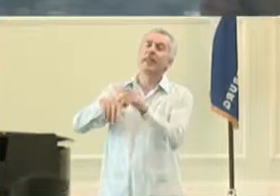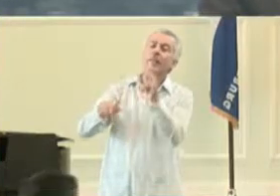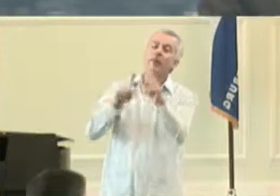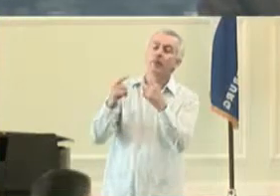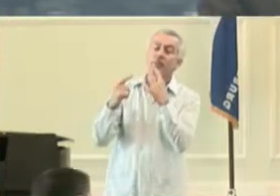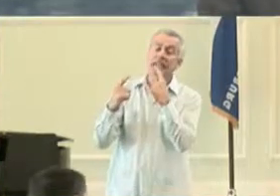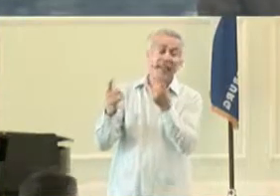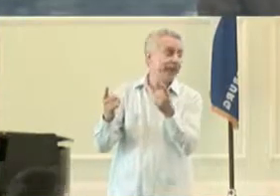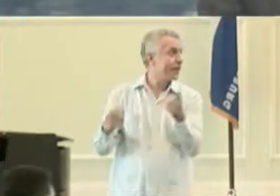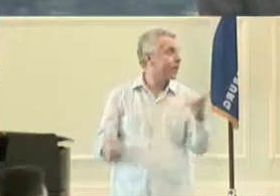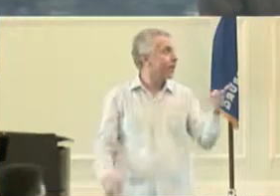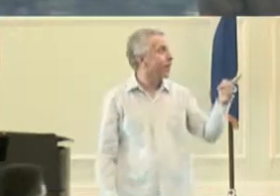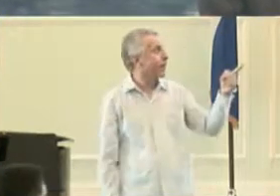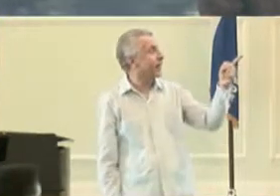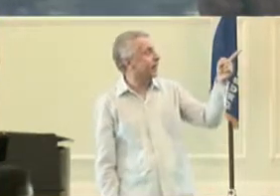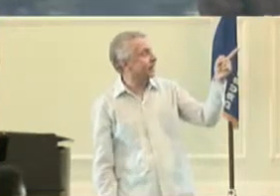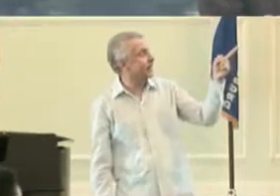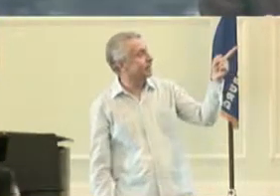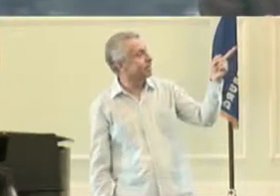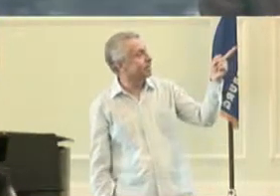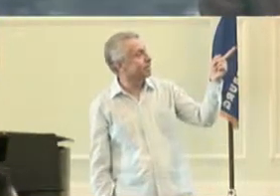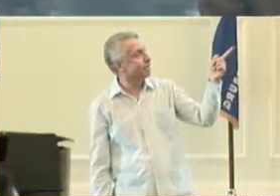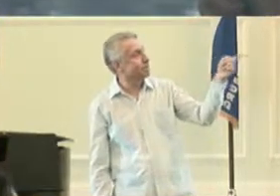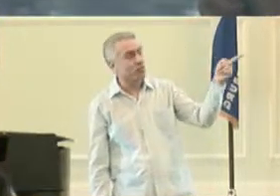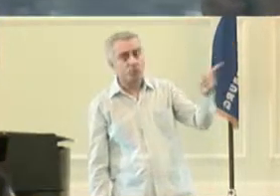not going to get into those right now,